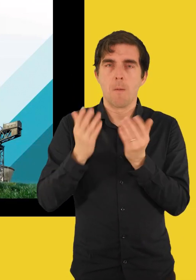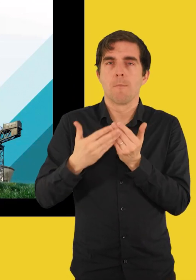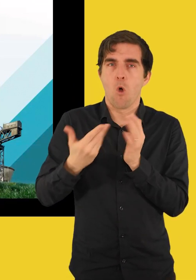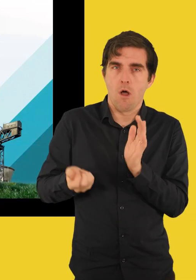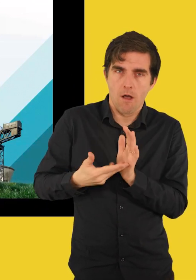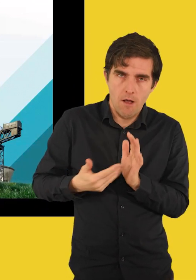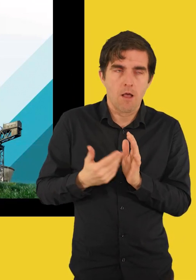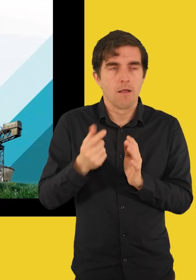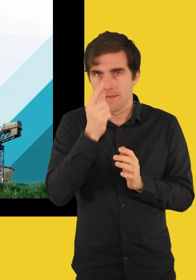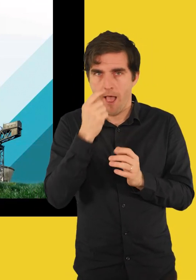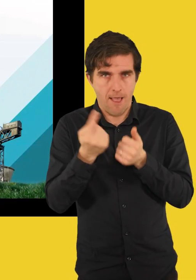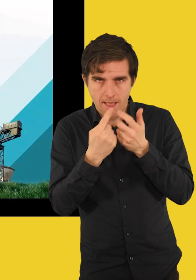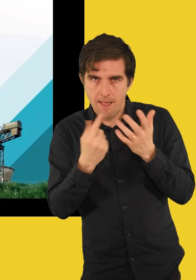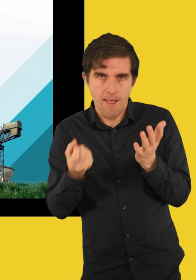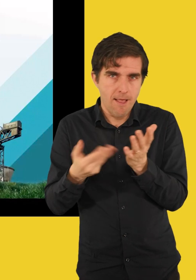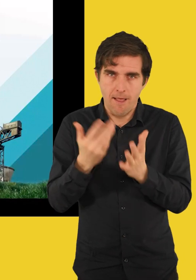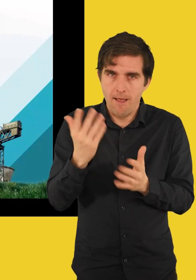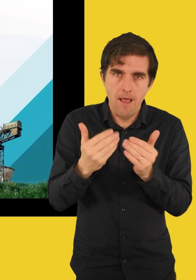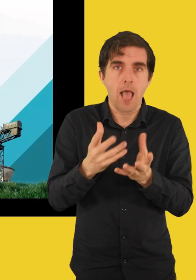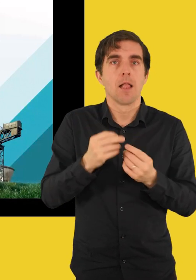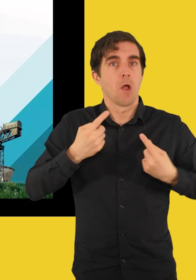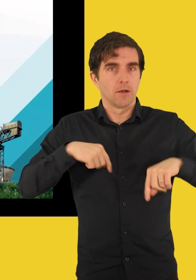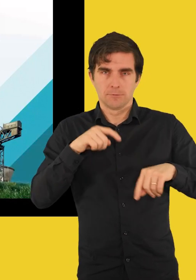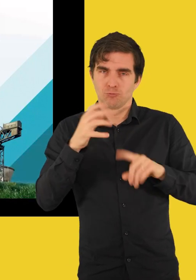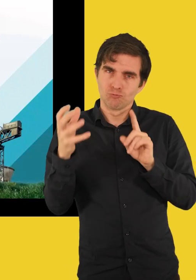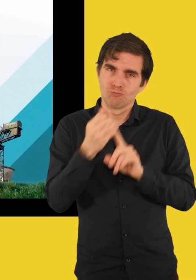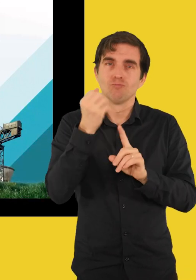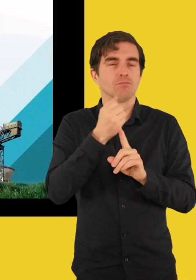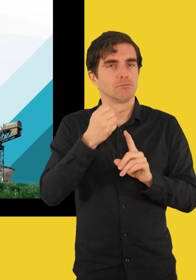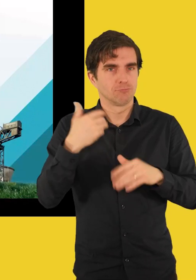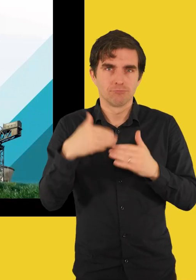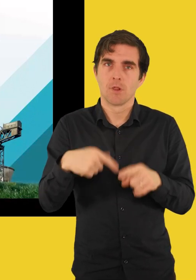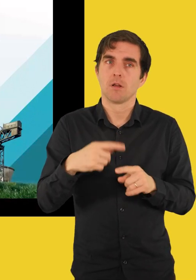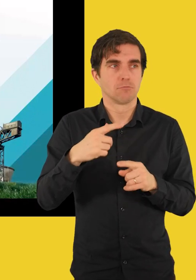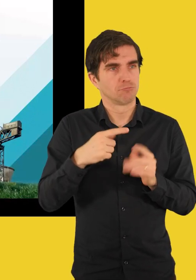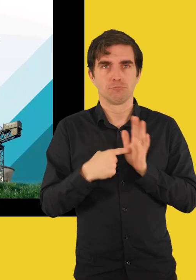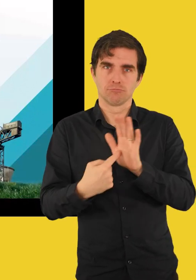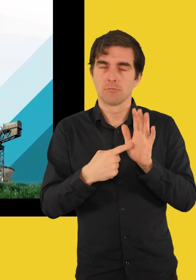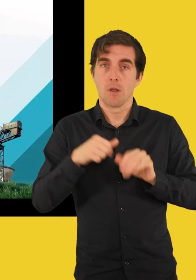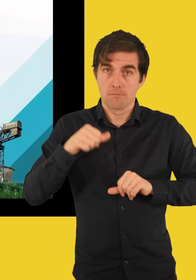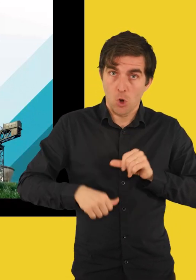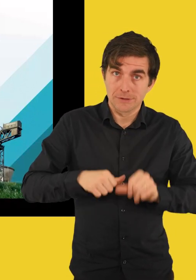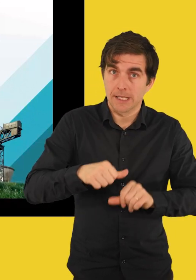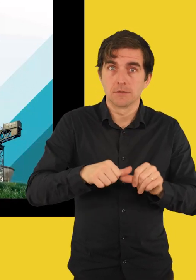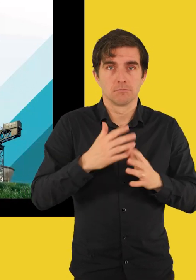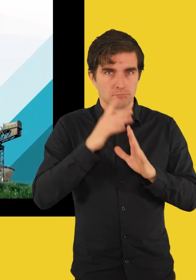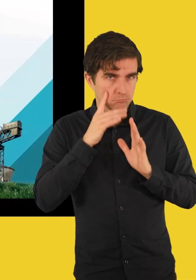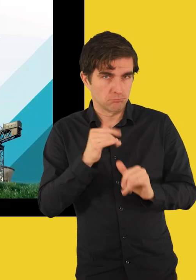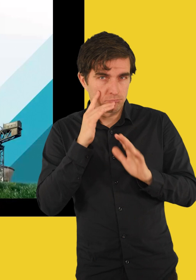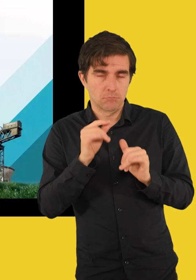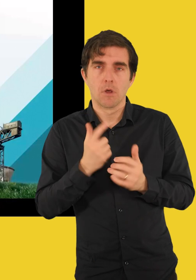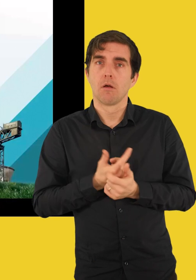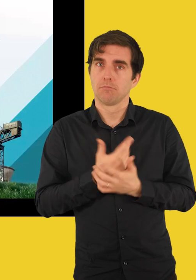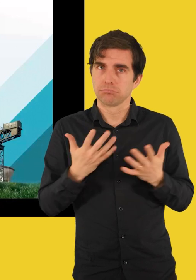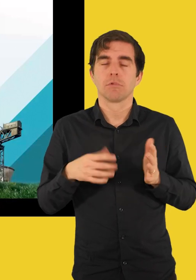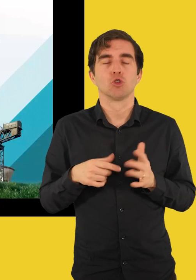them to be enhanced or to do more to help us to achieve the ambition within the portrait. The process is currently being trialed and reviewed. However,